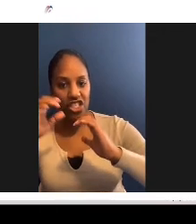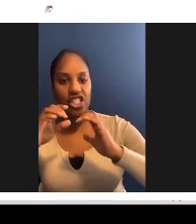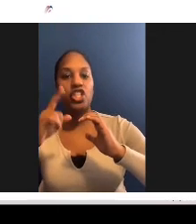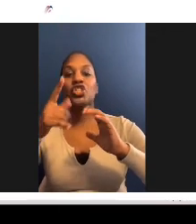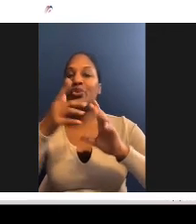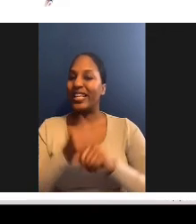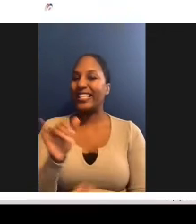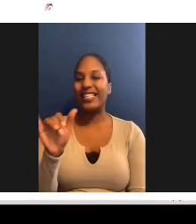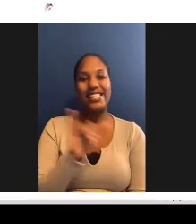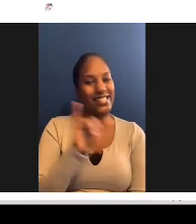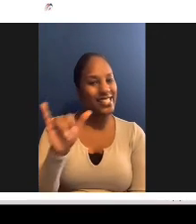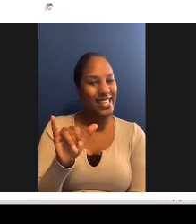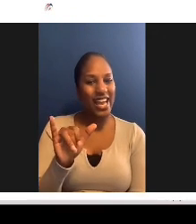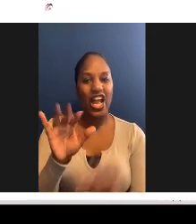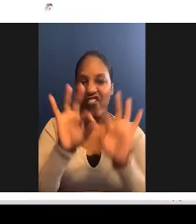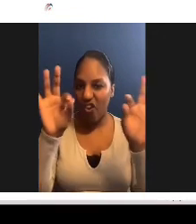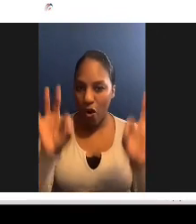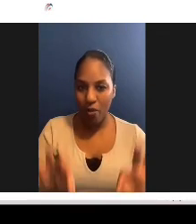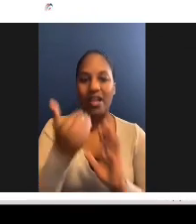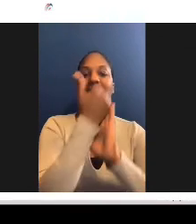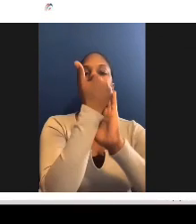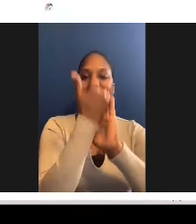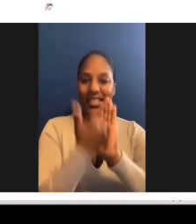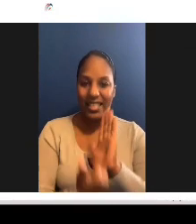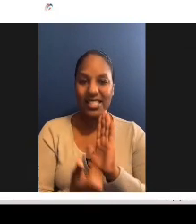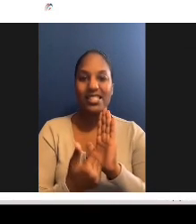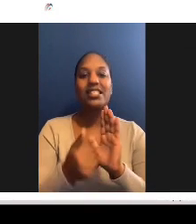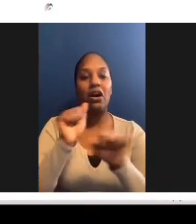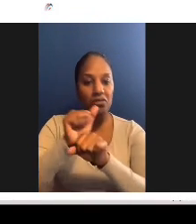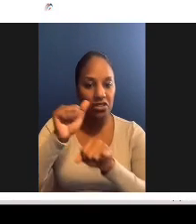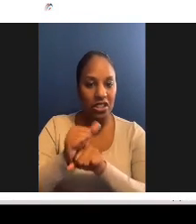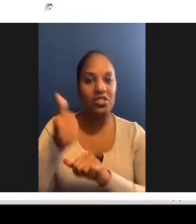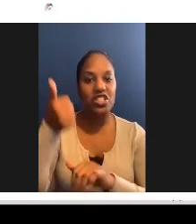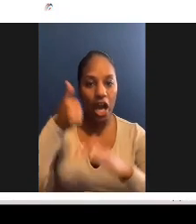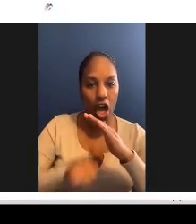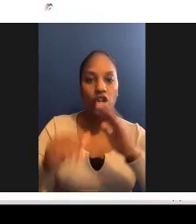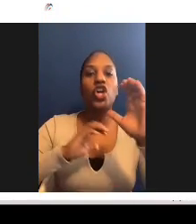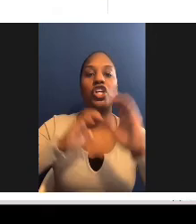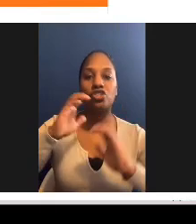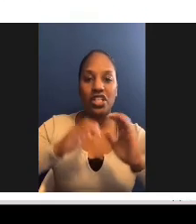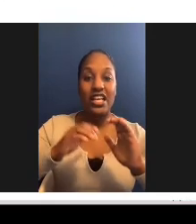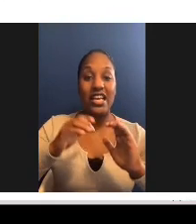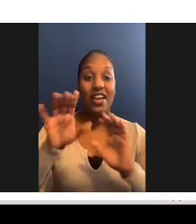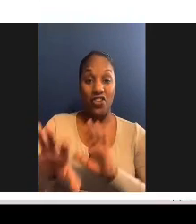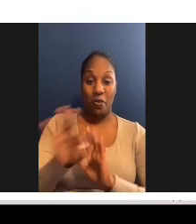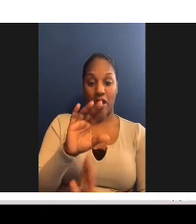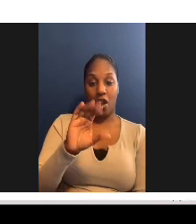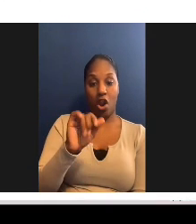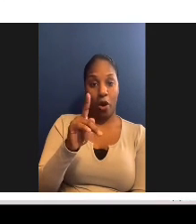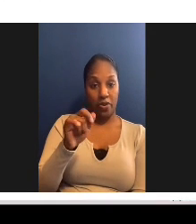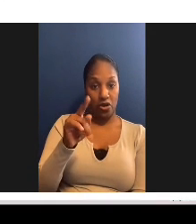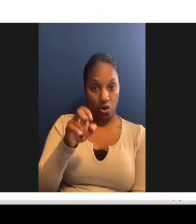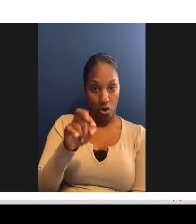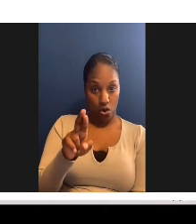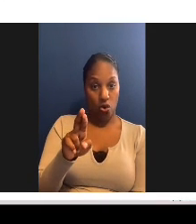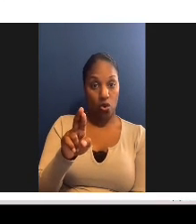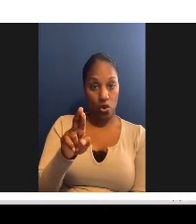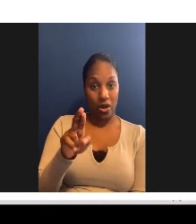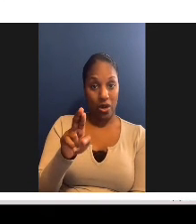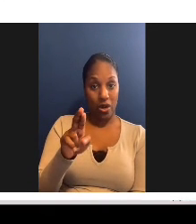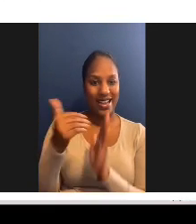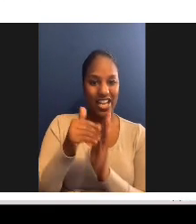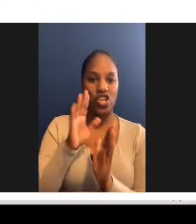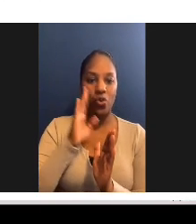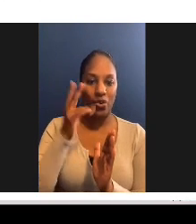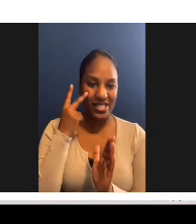format with lists of occupations under construction. So if we choose carpenters, again, as you'll